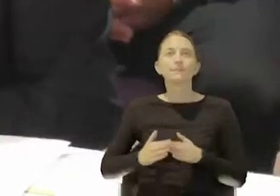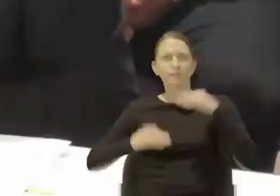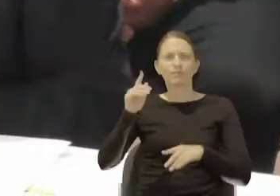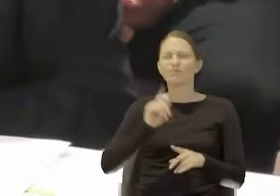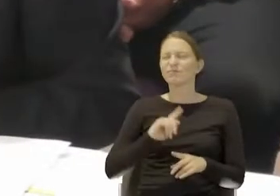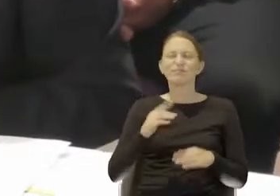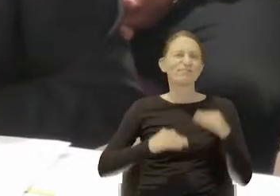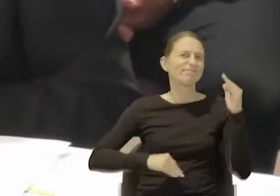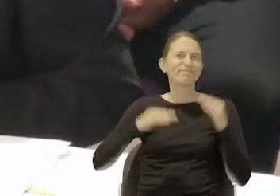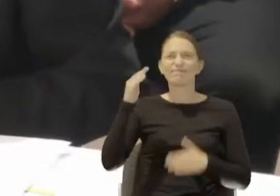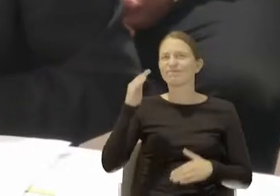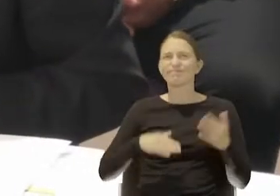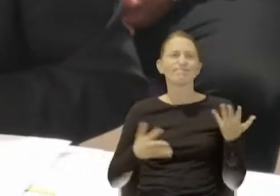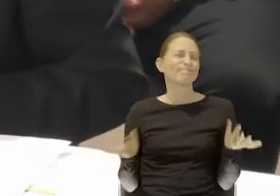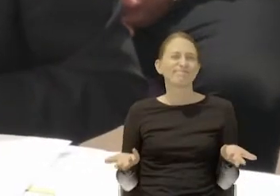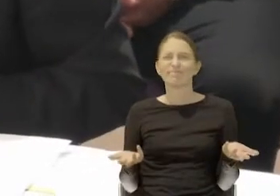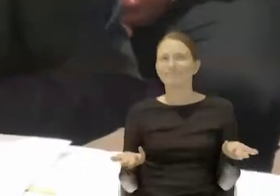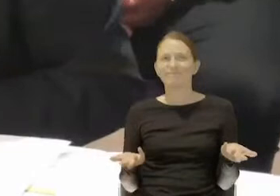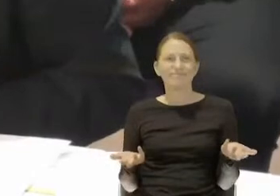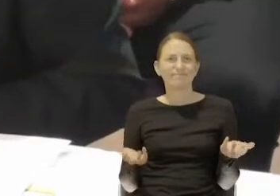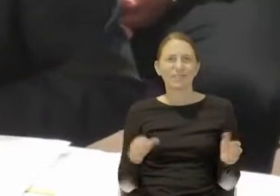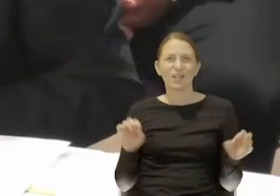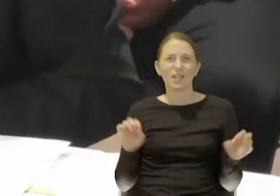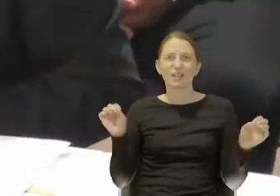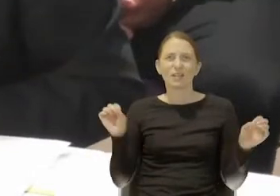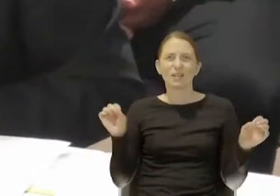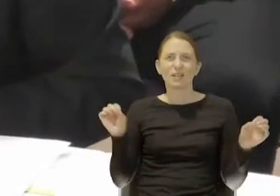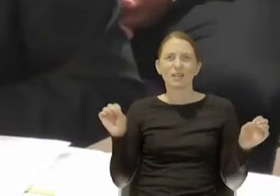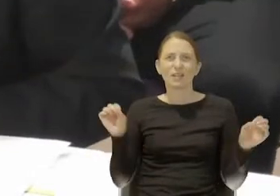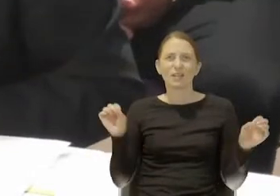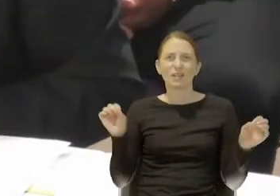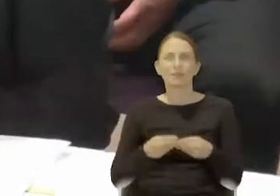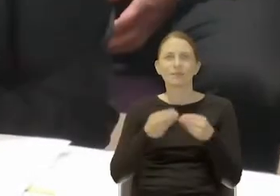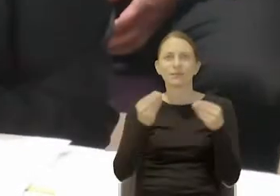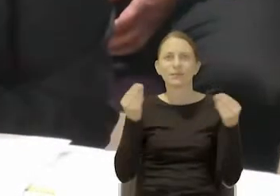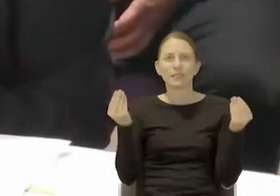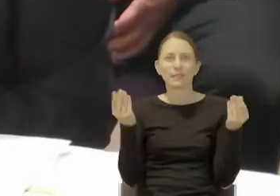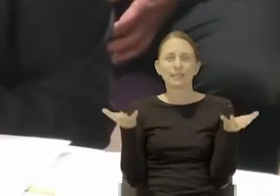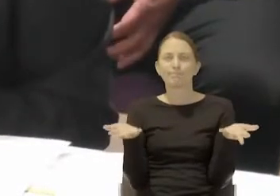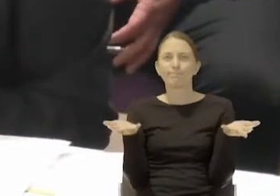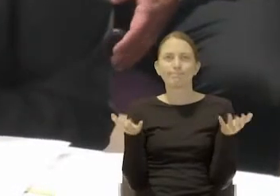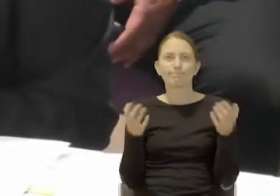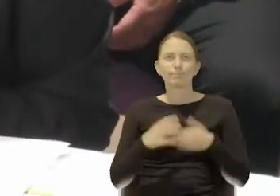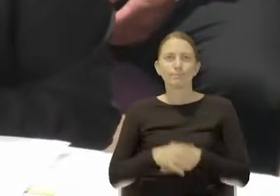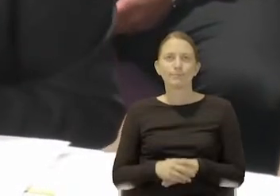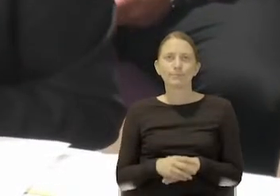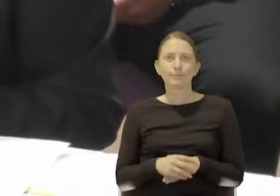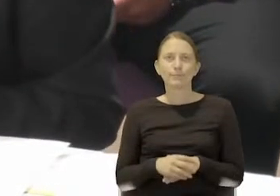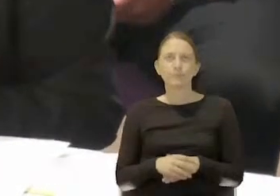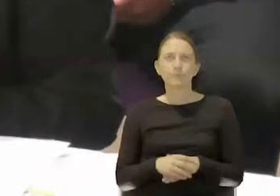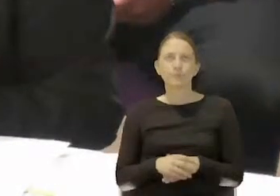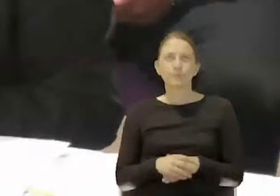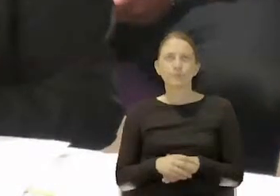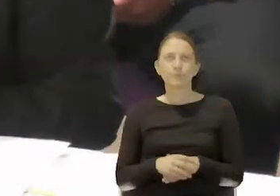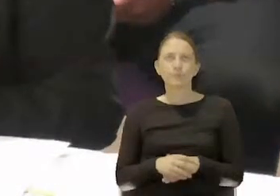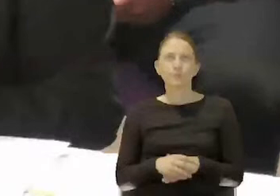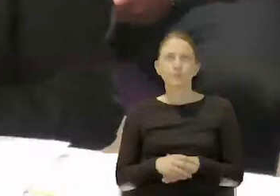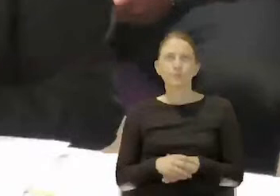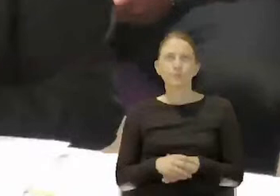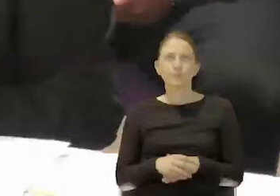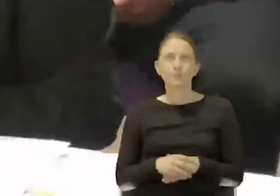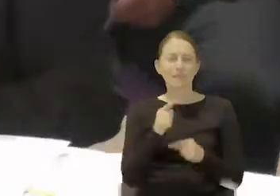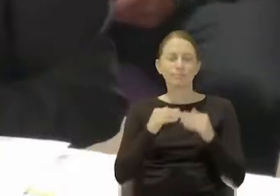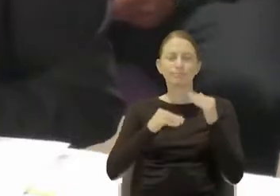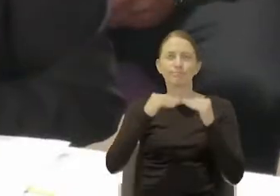unless there is equal distribution of goods, we won't be able to develop. So we cannot have development